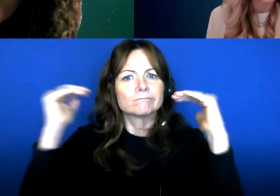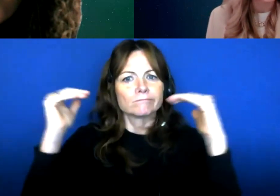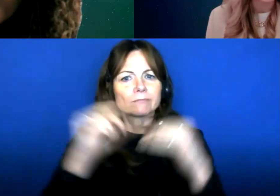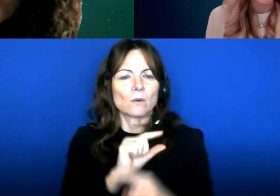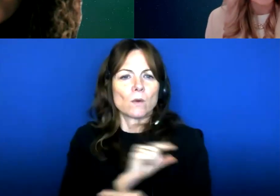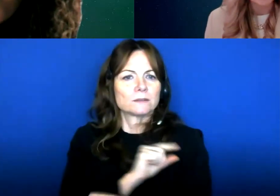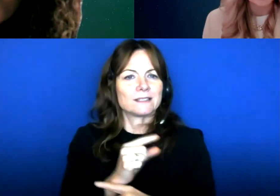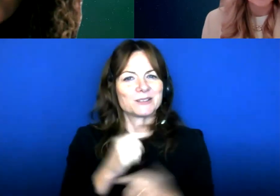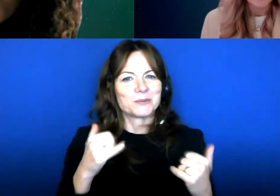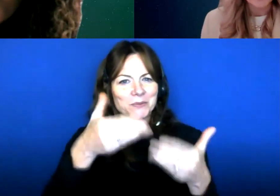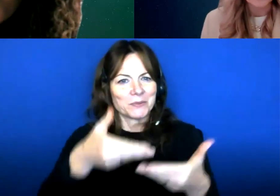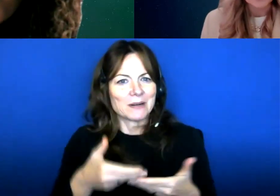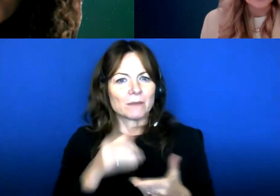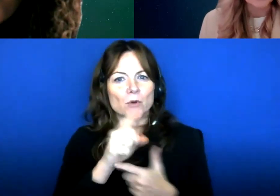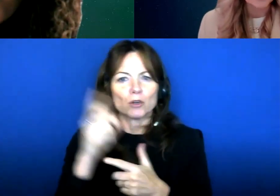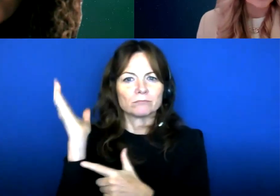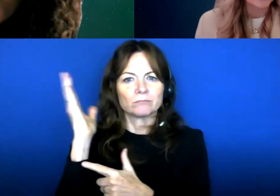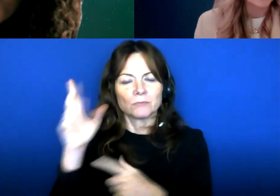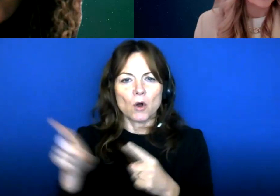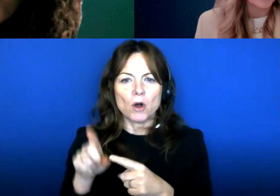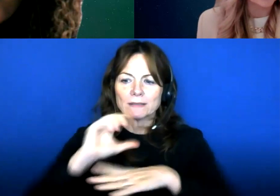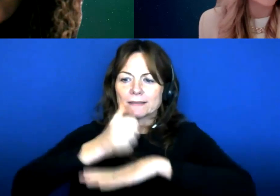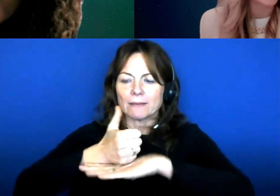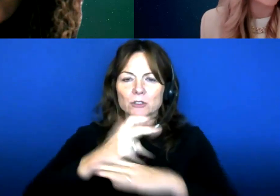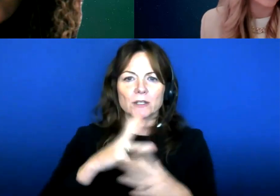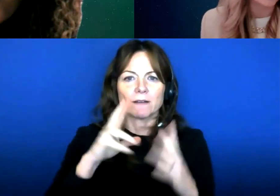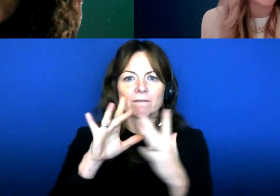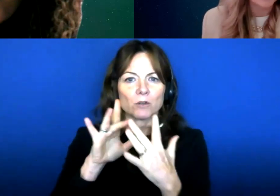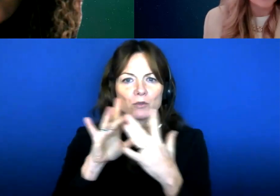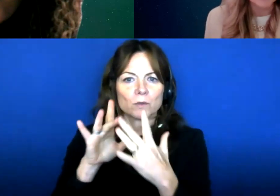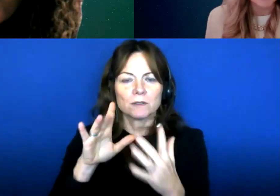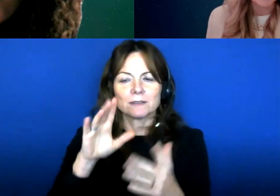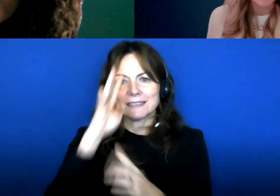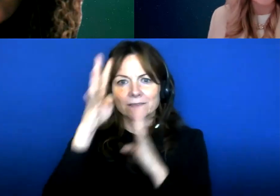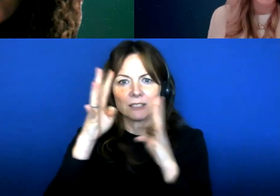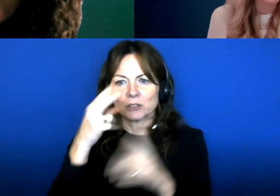talk on establishing a virtual and digital health innovation hub at